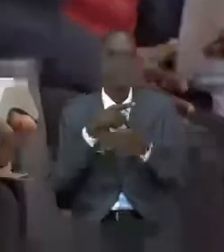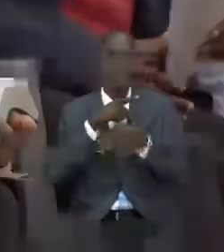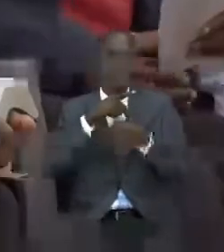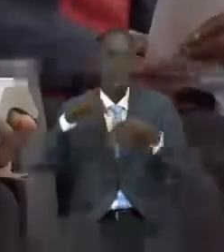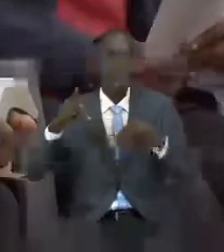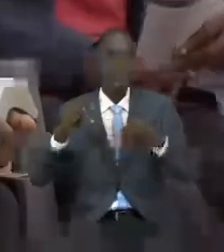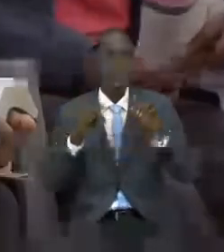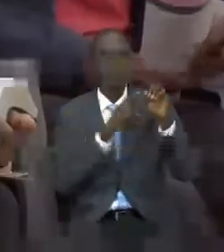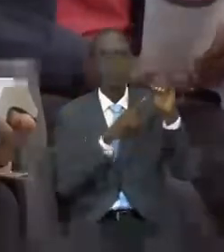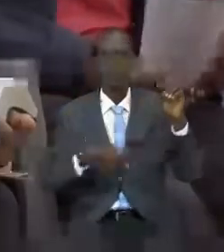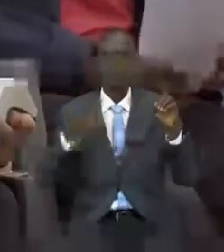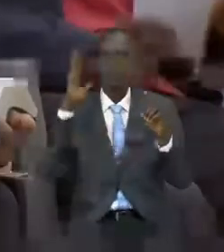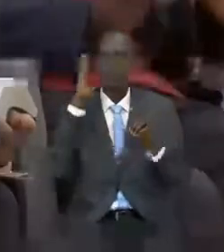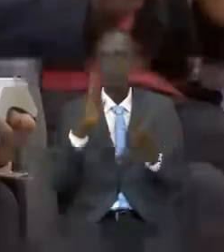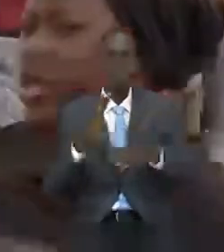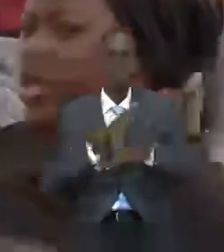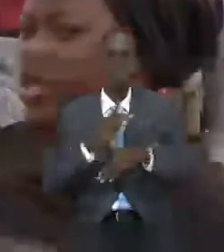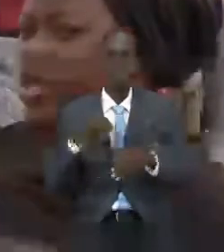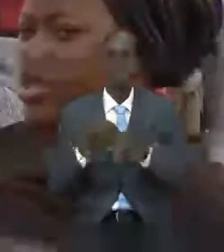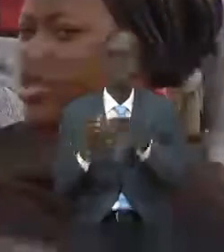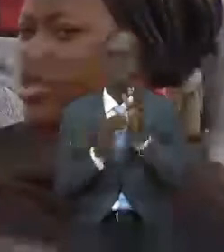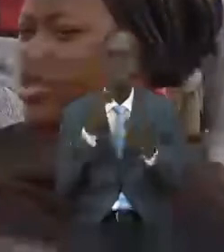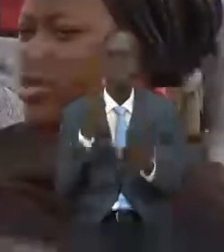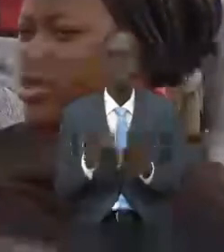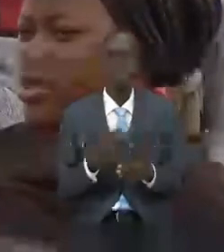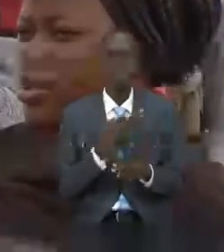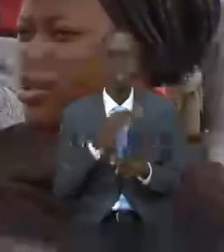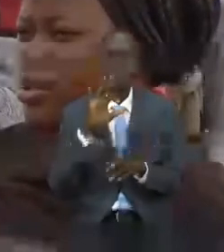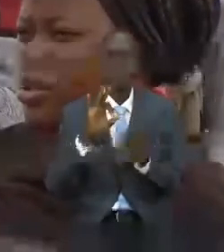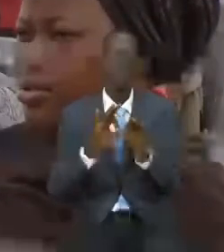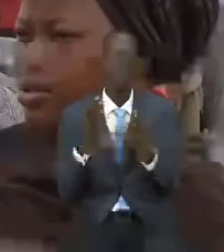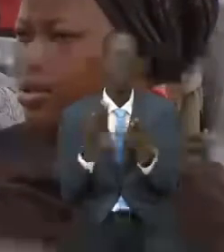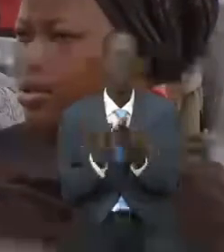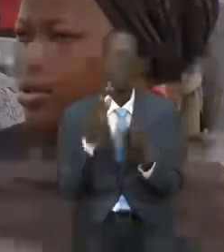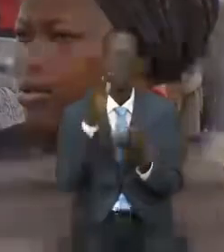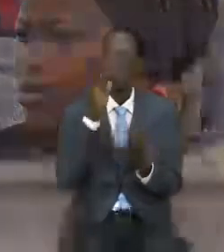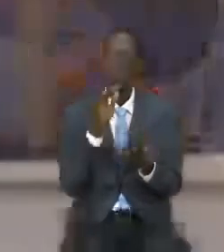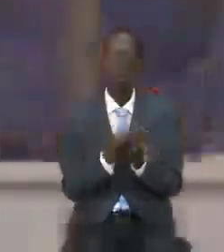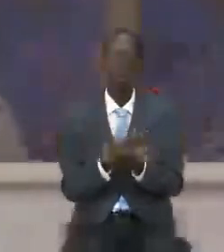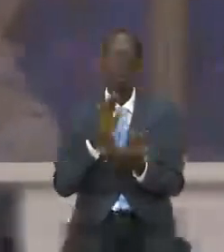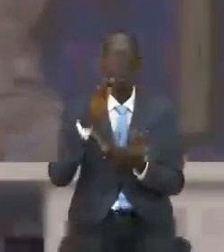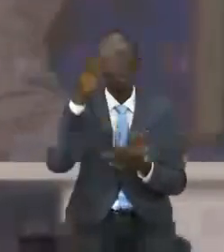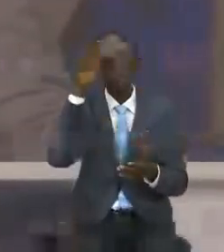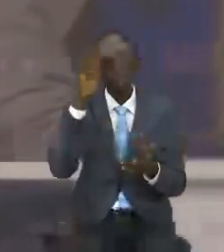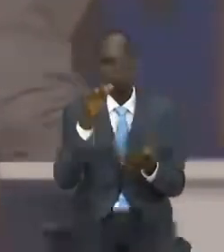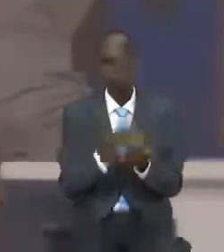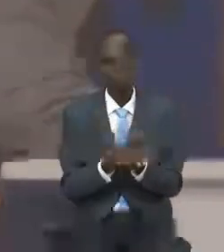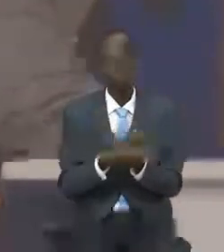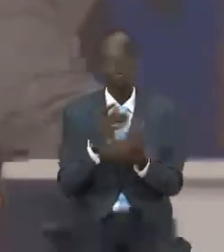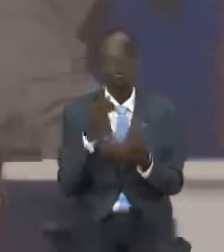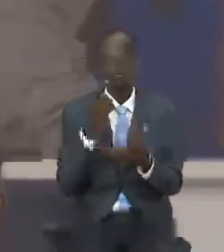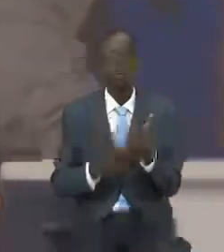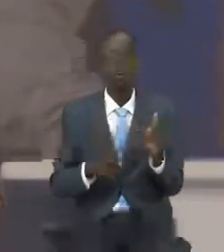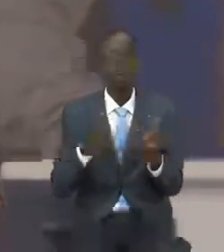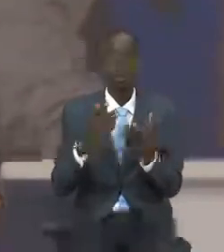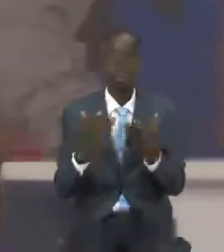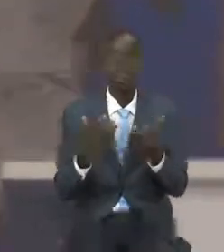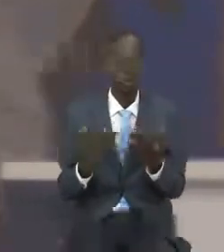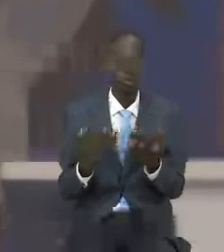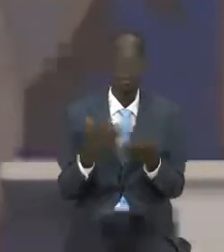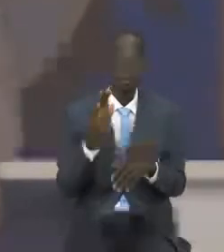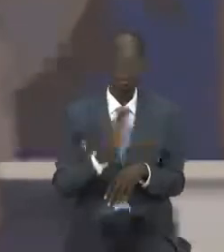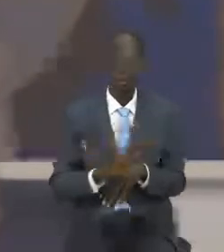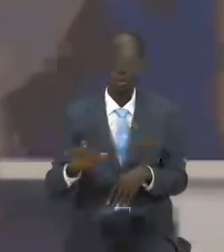Lord will satisfy you. And your family, your wife, your husband, what you are looking for, children's